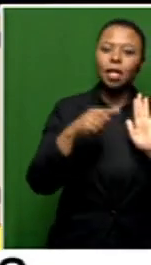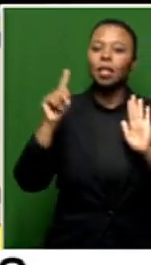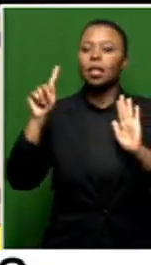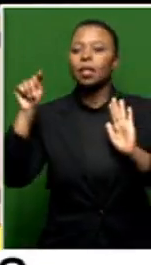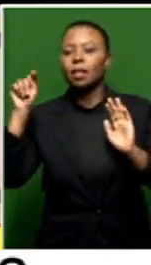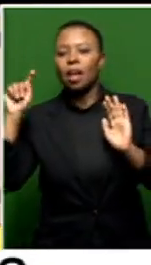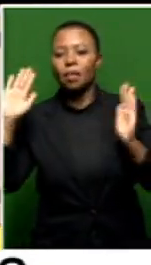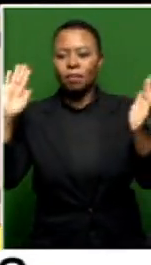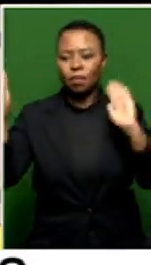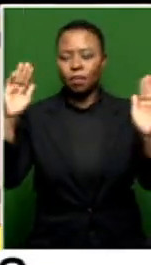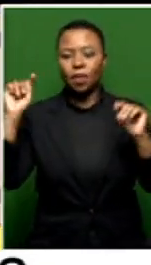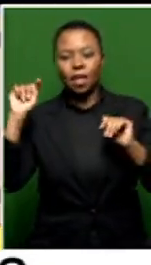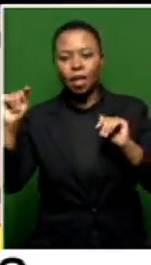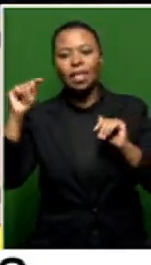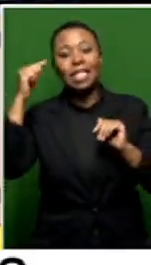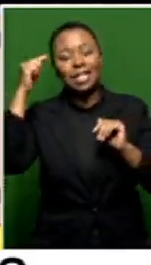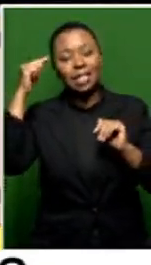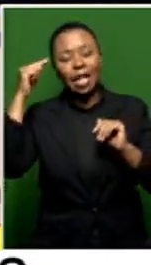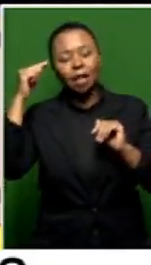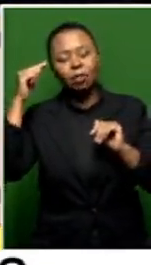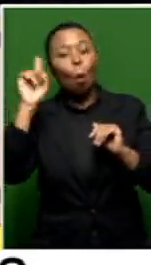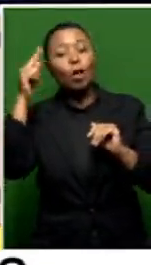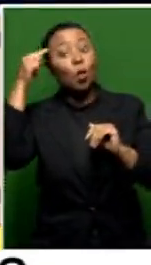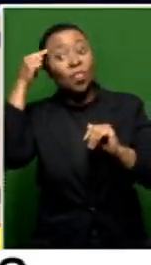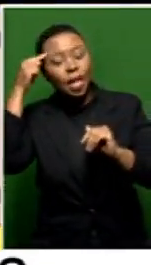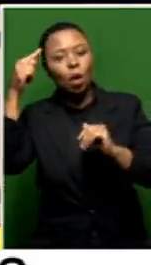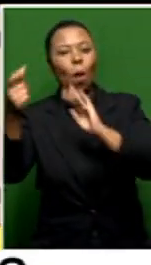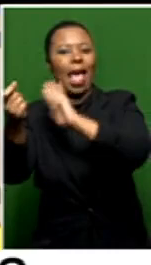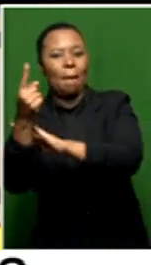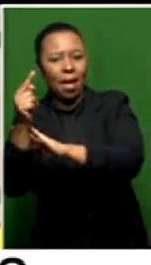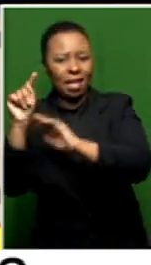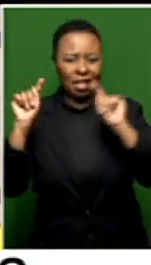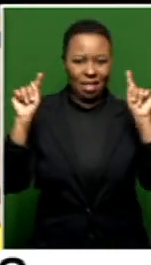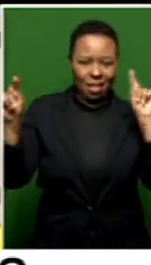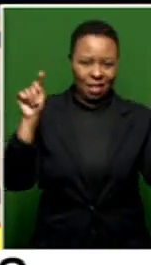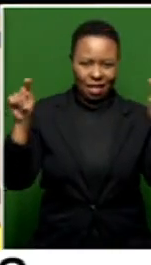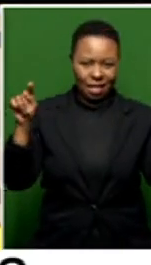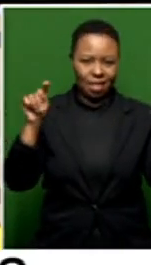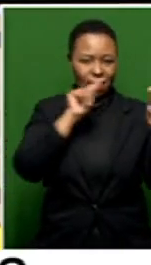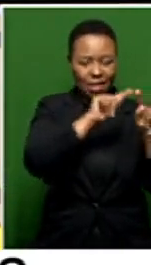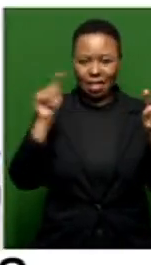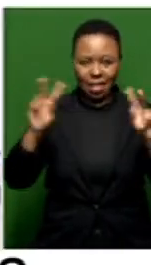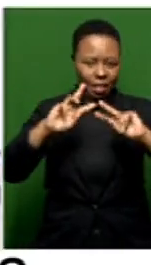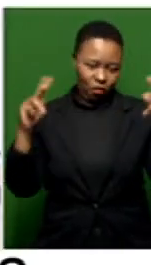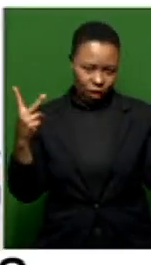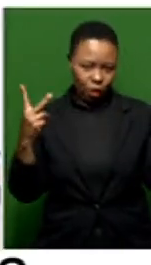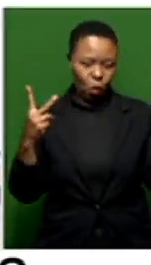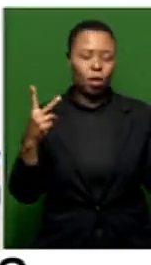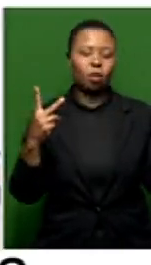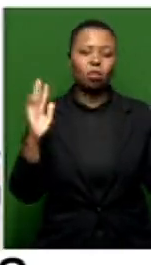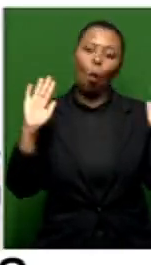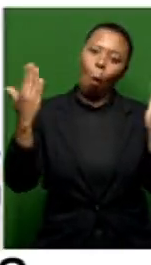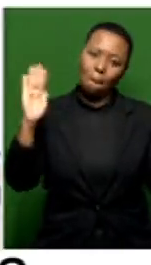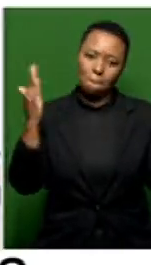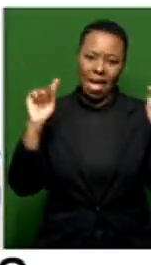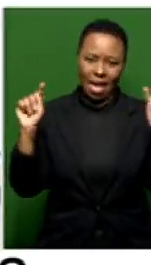converge, or maybe let me say the actual results converge to what the prediction has been saying. Because usually in the